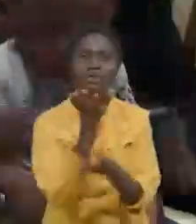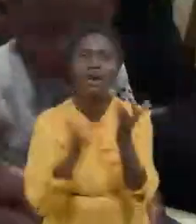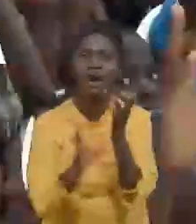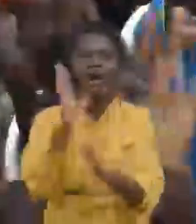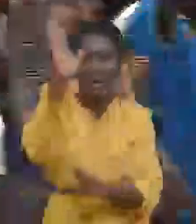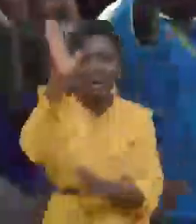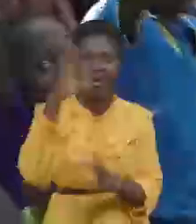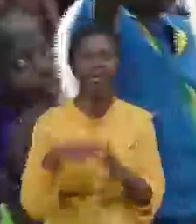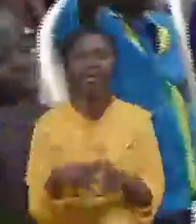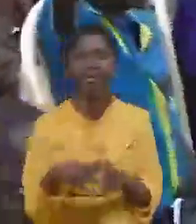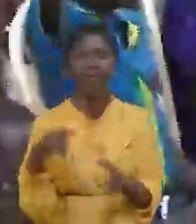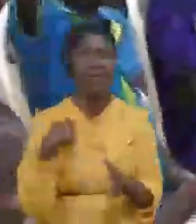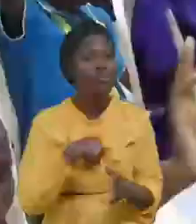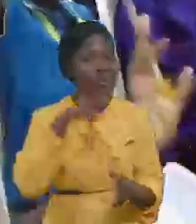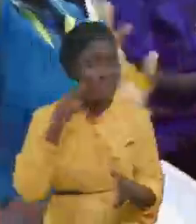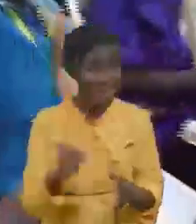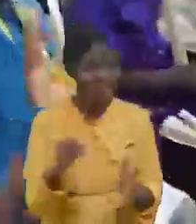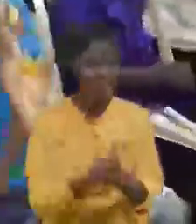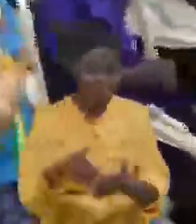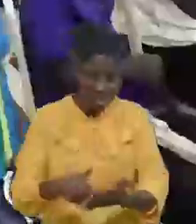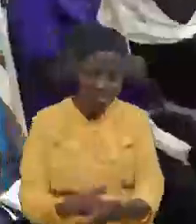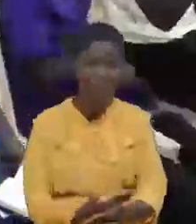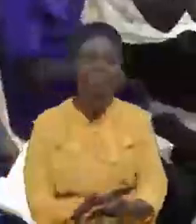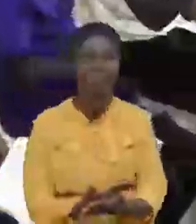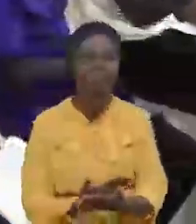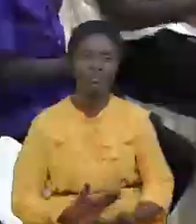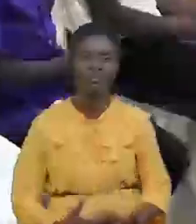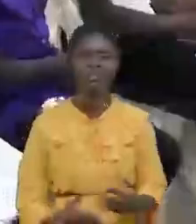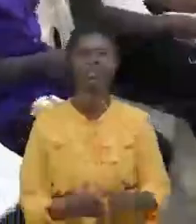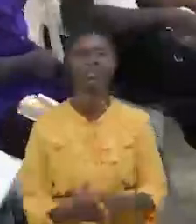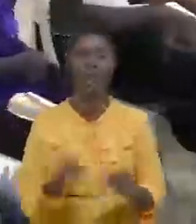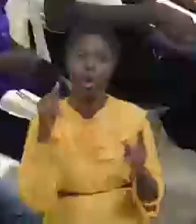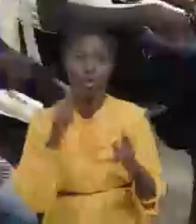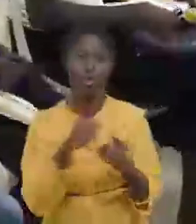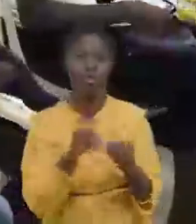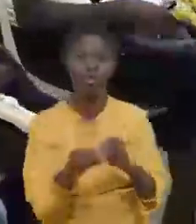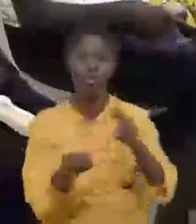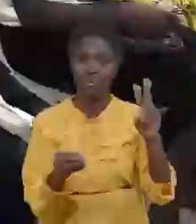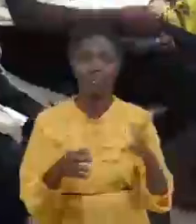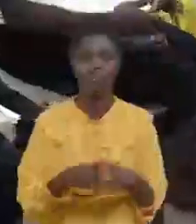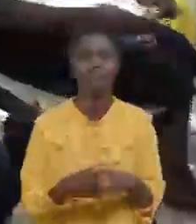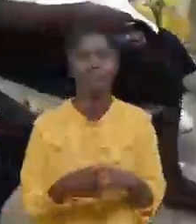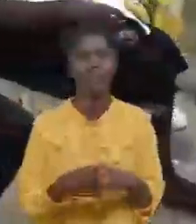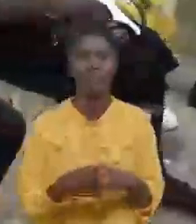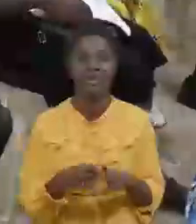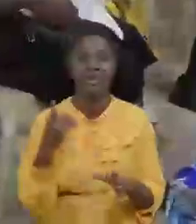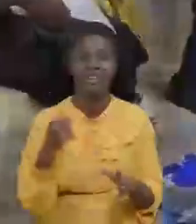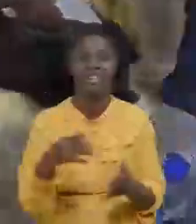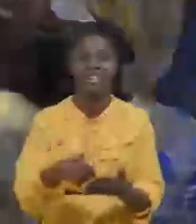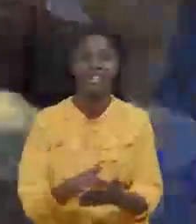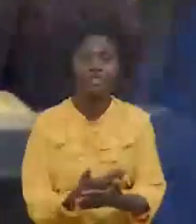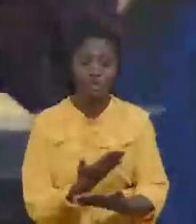We need that new birth. That leads me to point number two. Point number two, the new